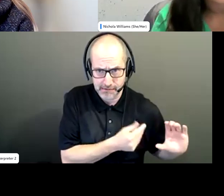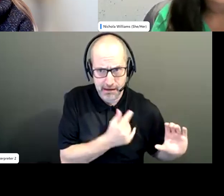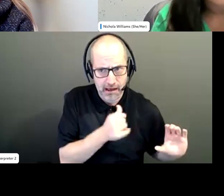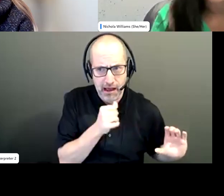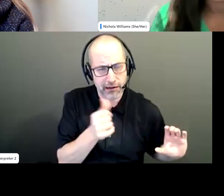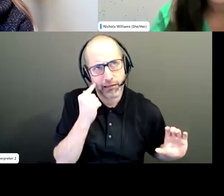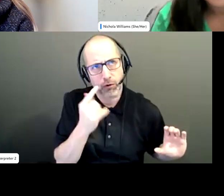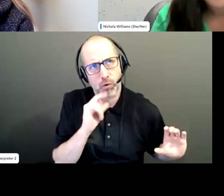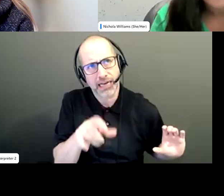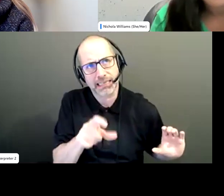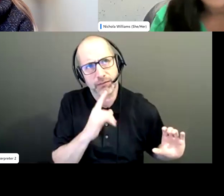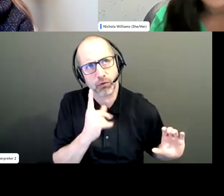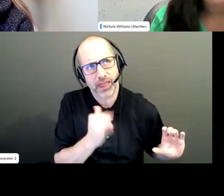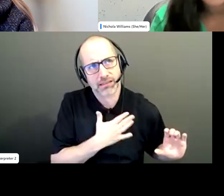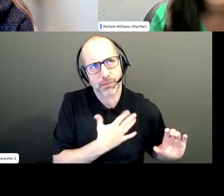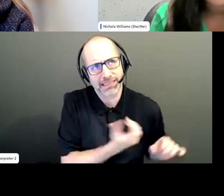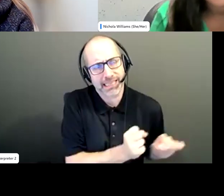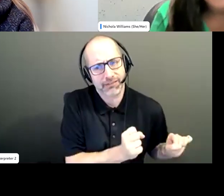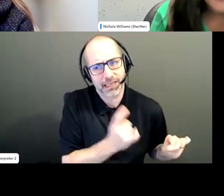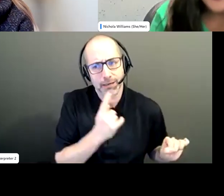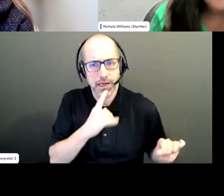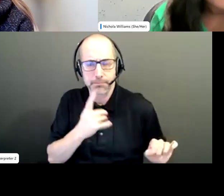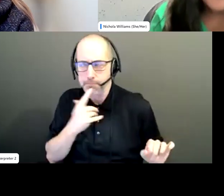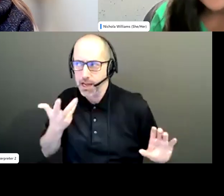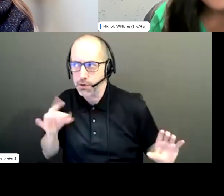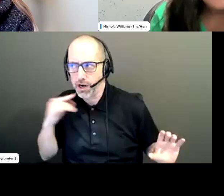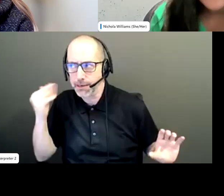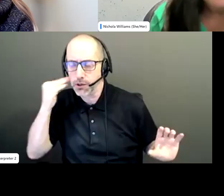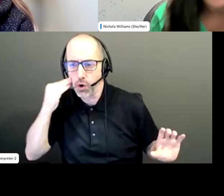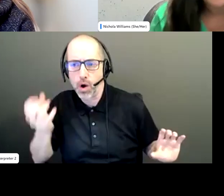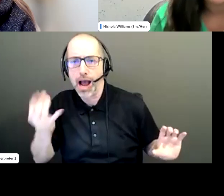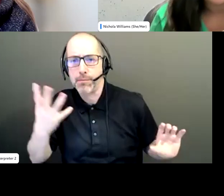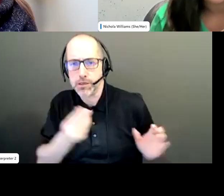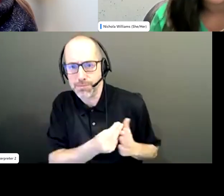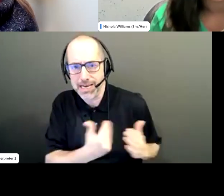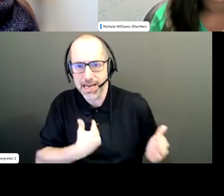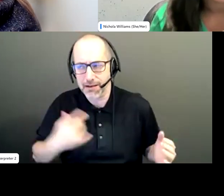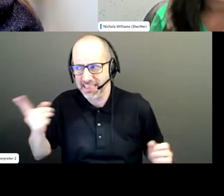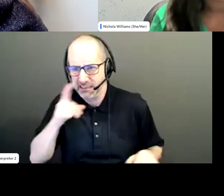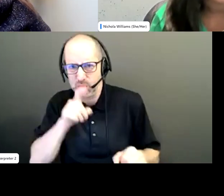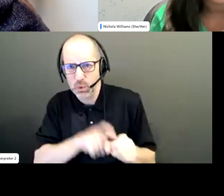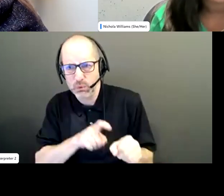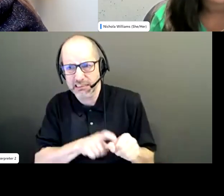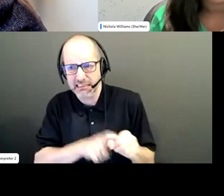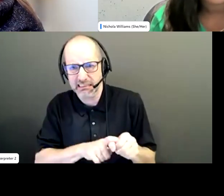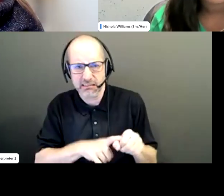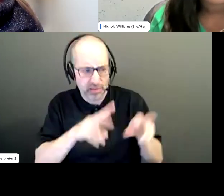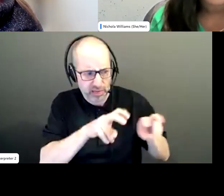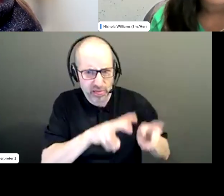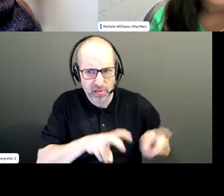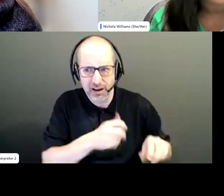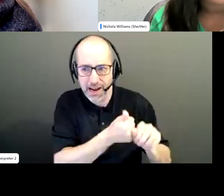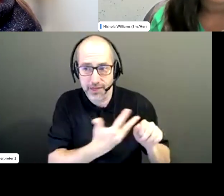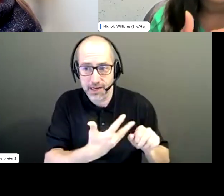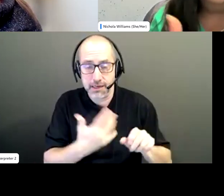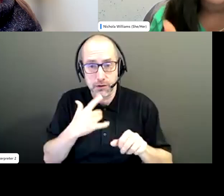just, oh, I just don't want him to know how much money I have because he's just so nosy. He's in everything, right? So when I started with CCFWE,